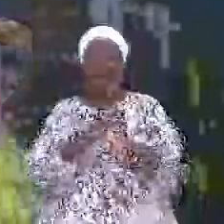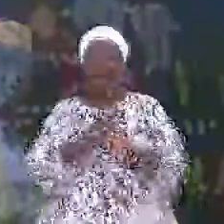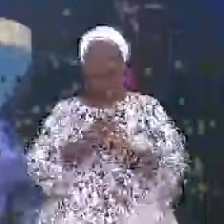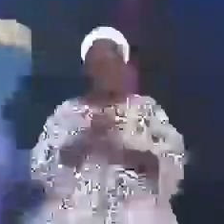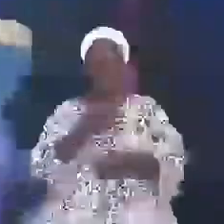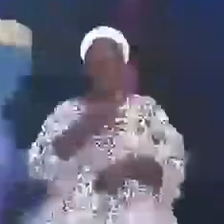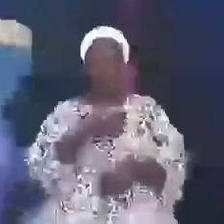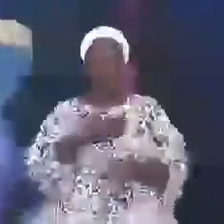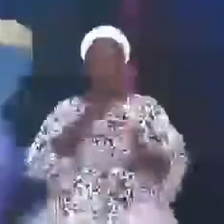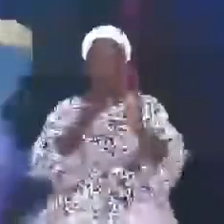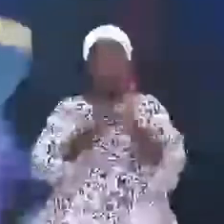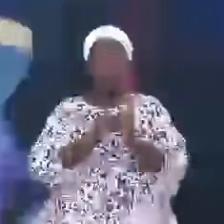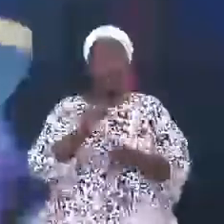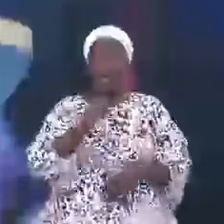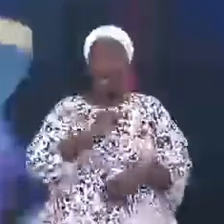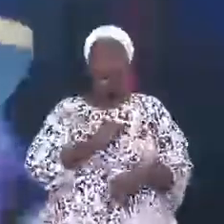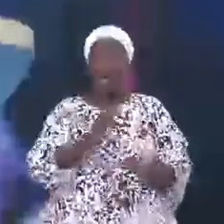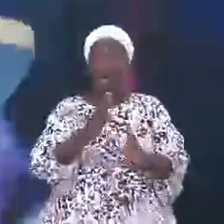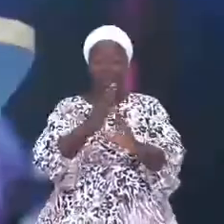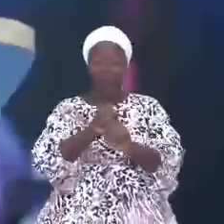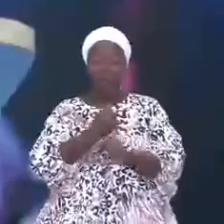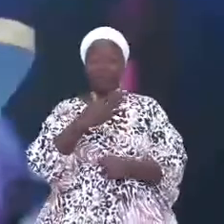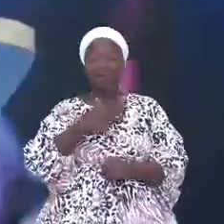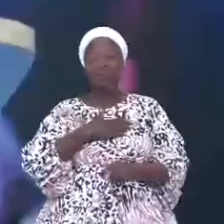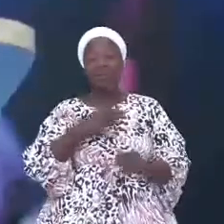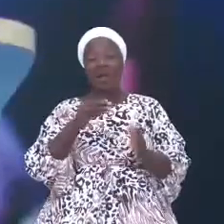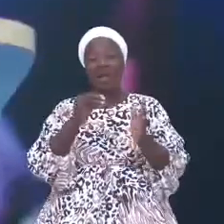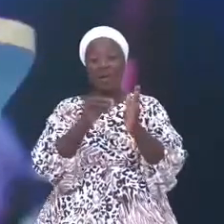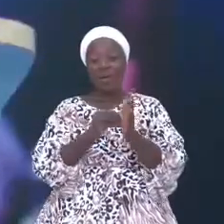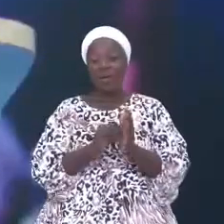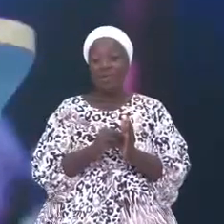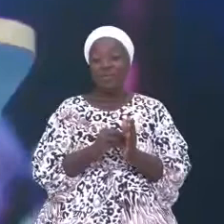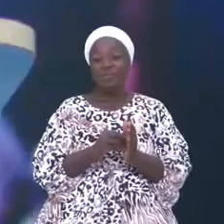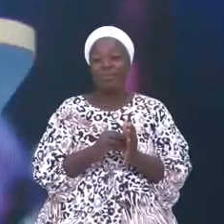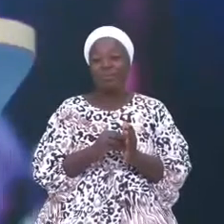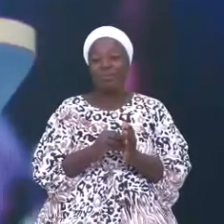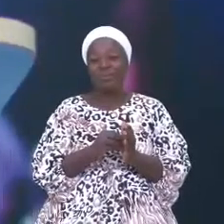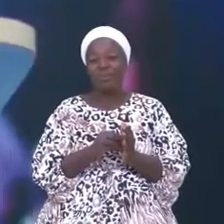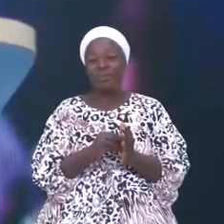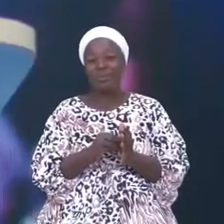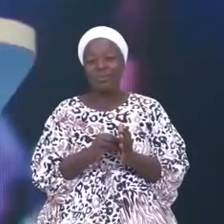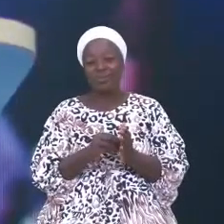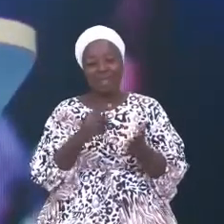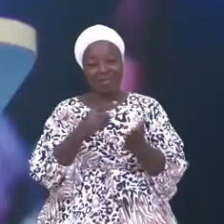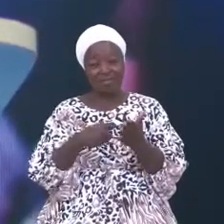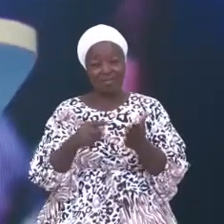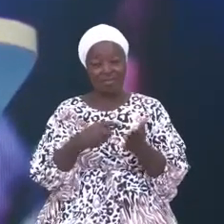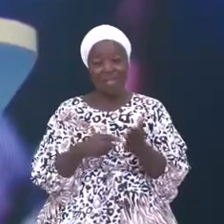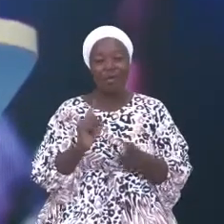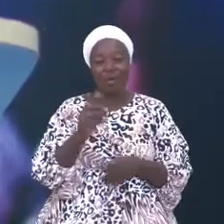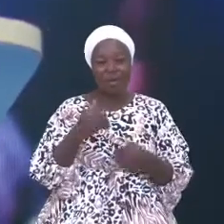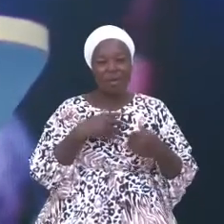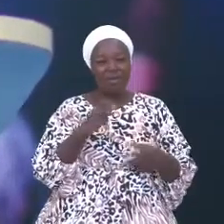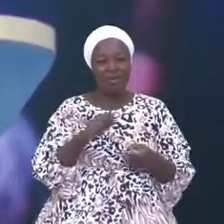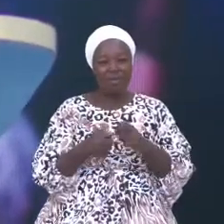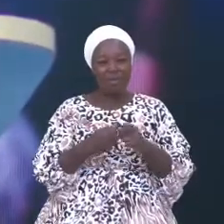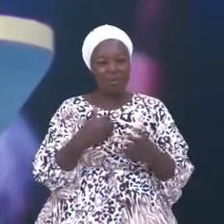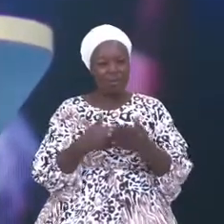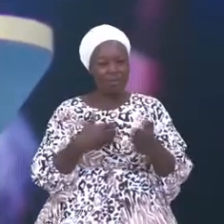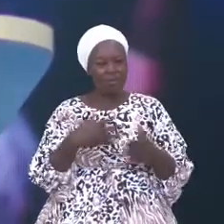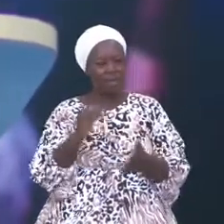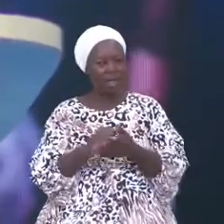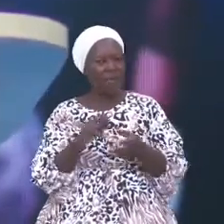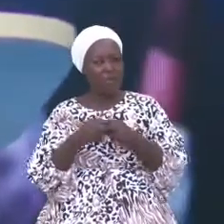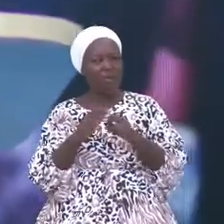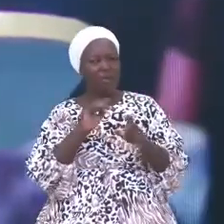I got my own. I got my own. Check up where you had a problem before. The problem